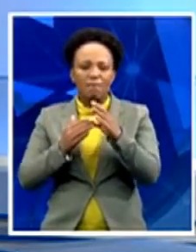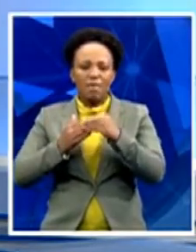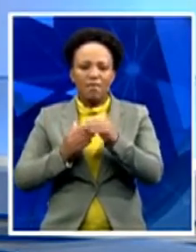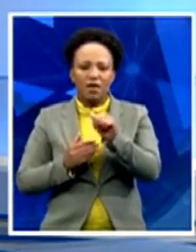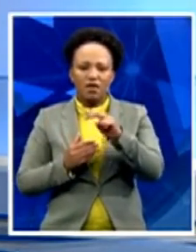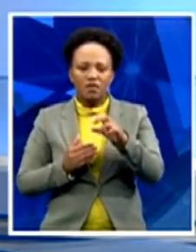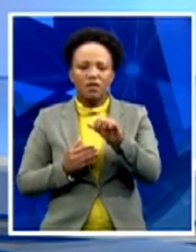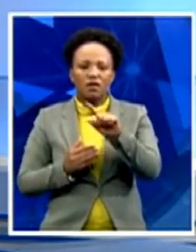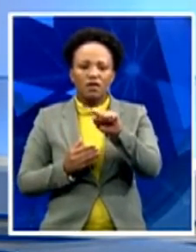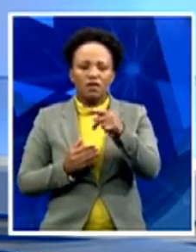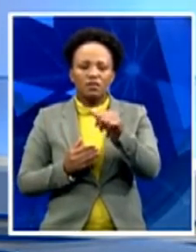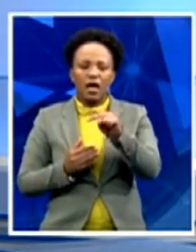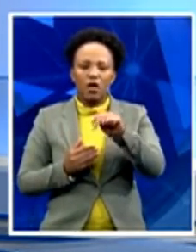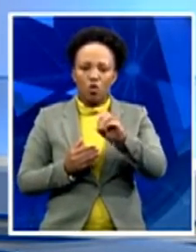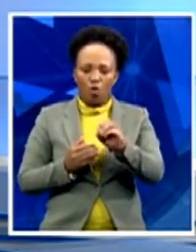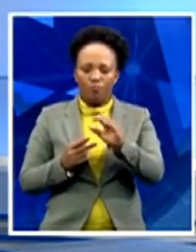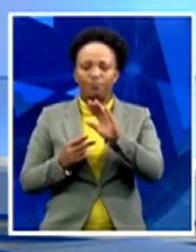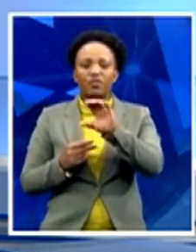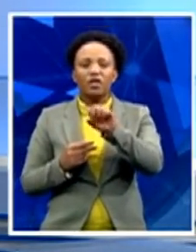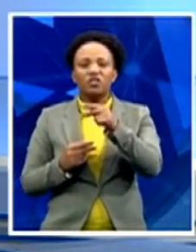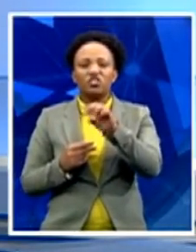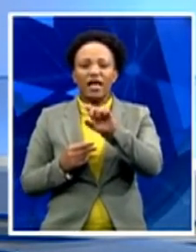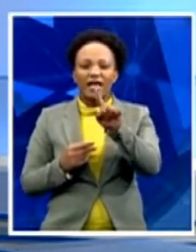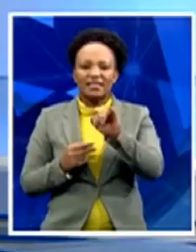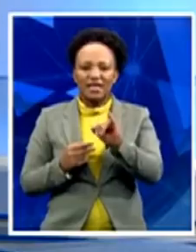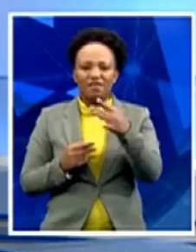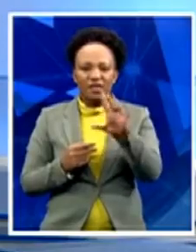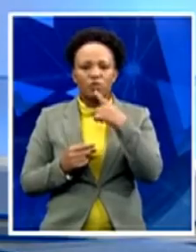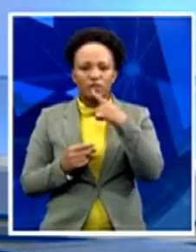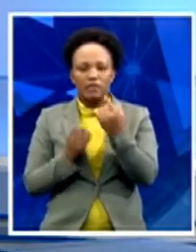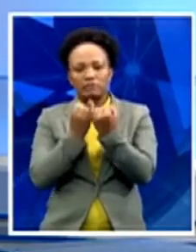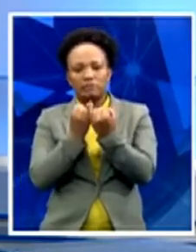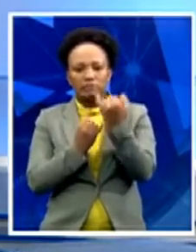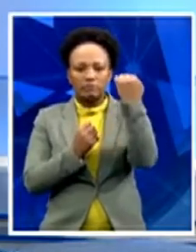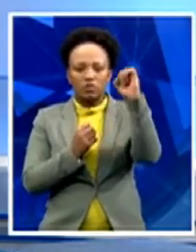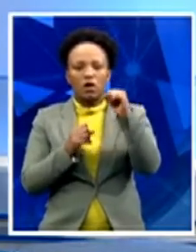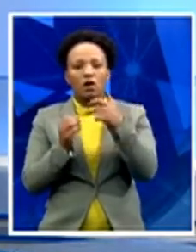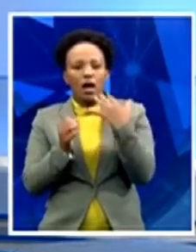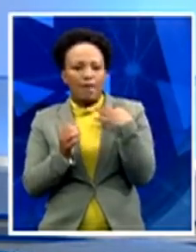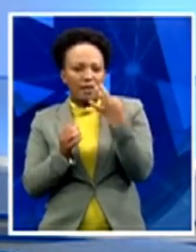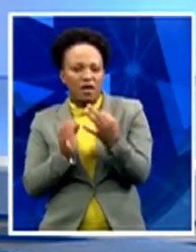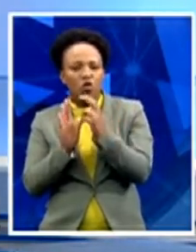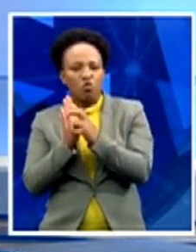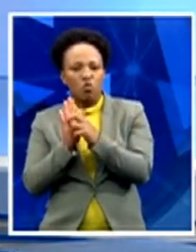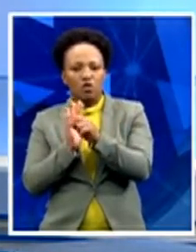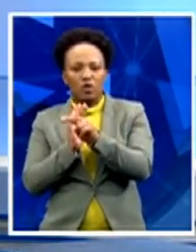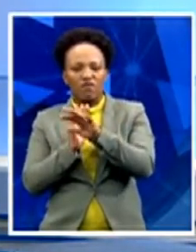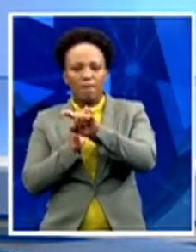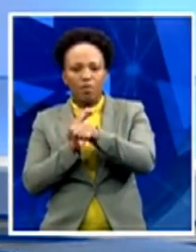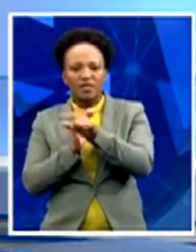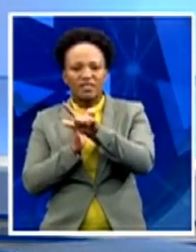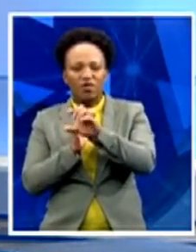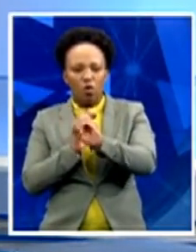an application. Mr. Shezi's contention that the application of Rule 25.70 was inconsistent is also found to